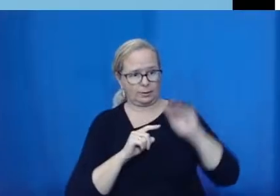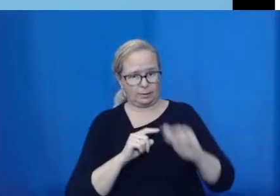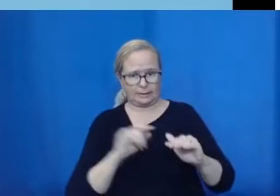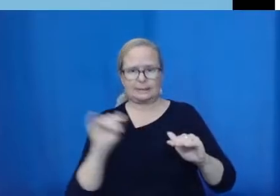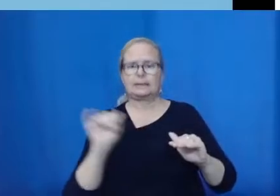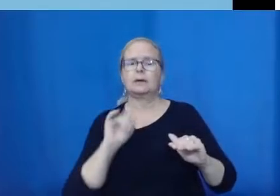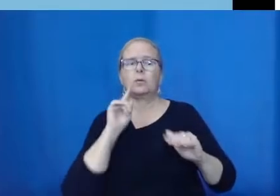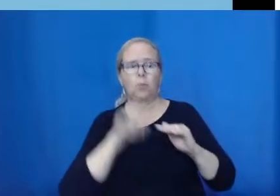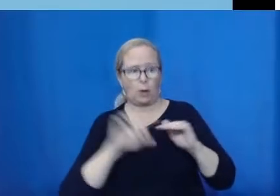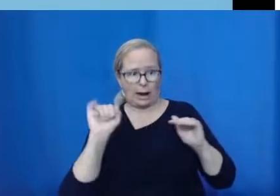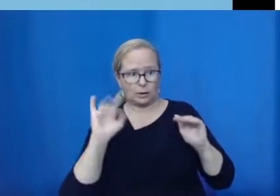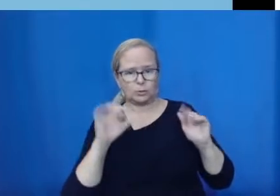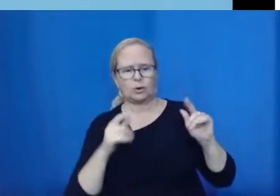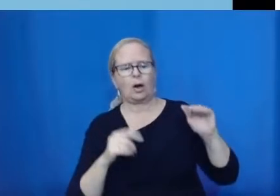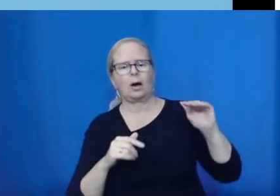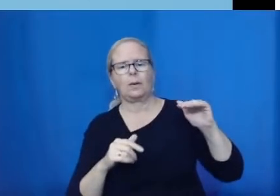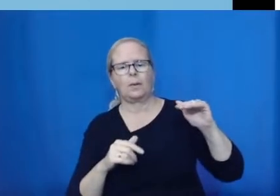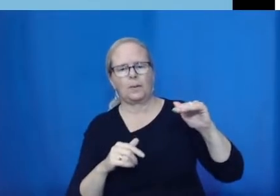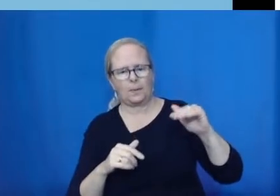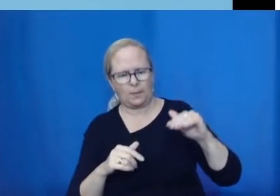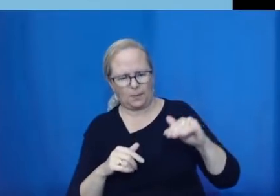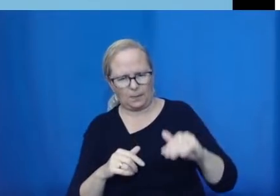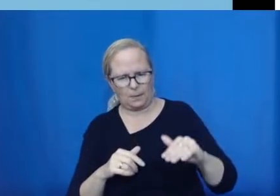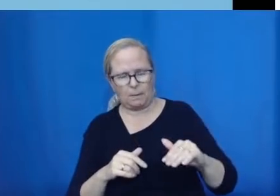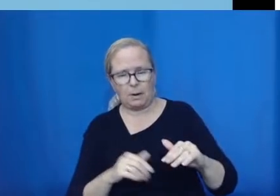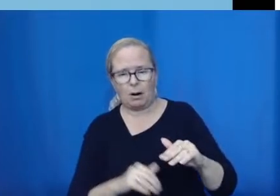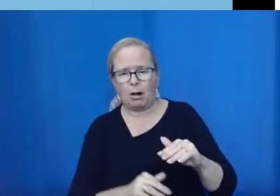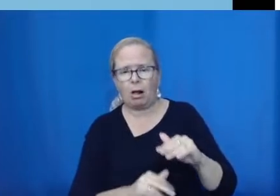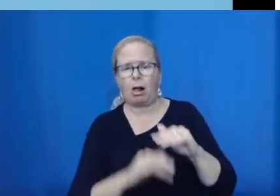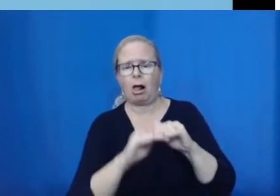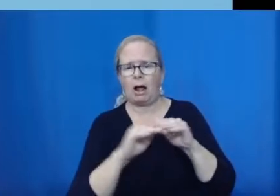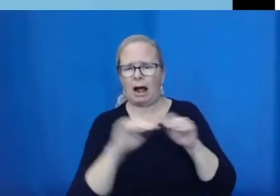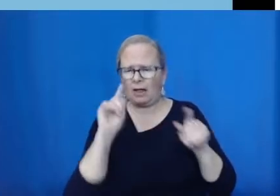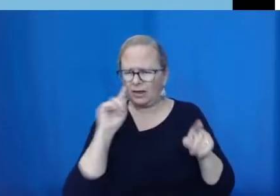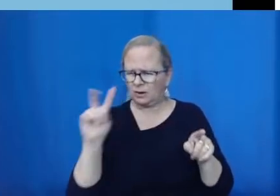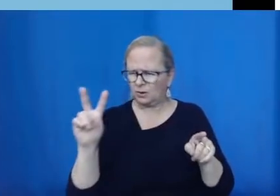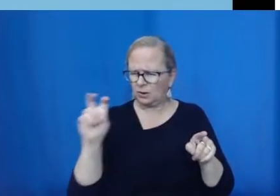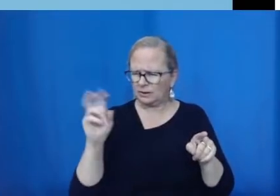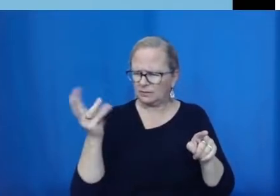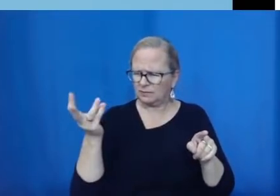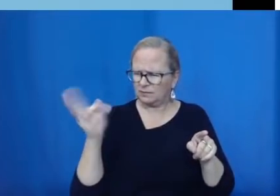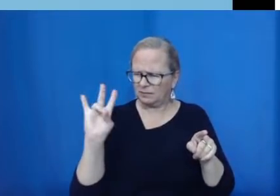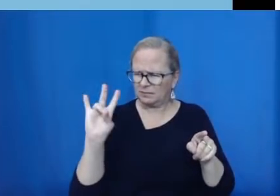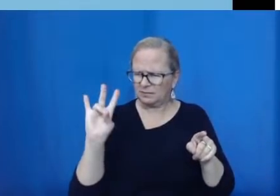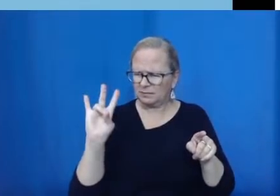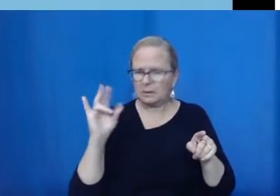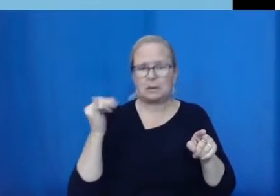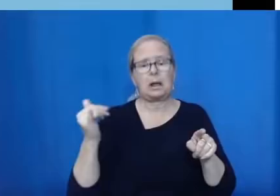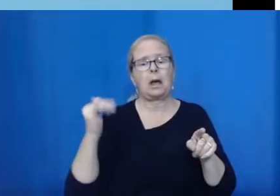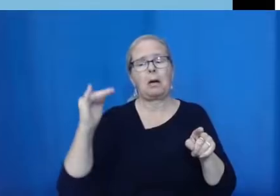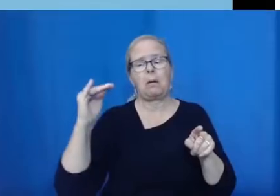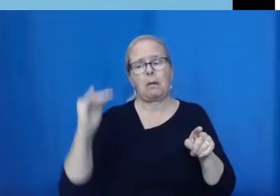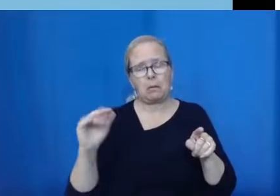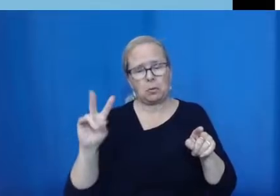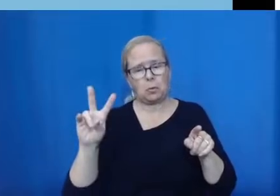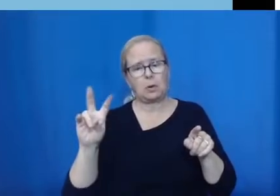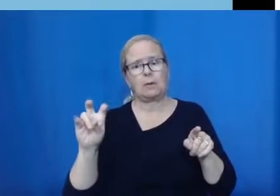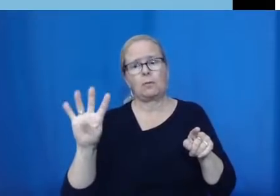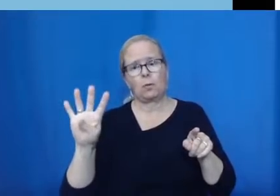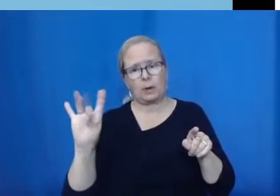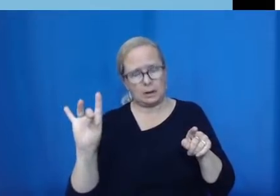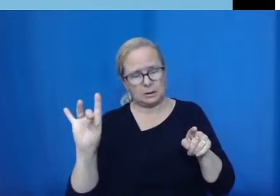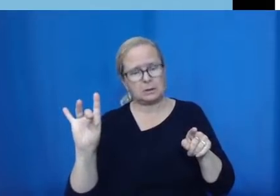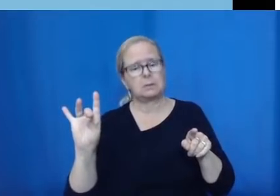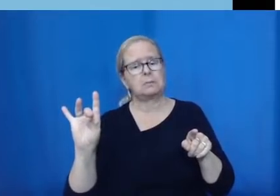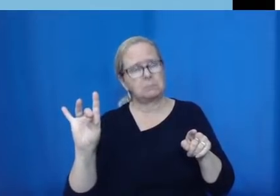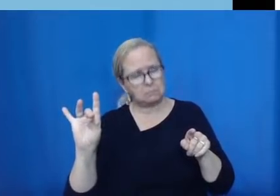267, and we're at 248 the last 2 days, unchanged. And a 6% drop from last week, though, from 264